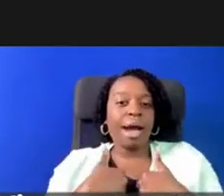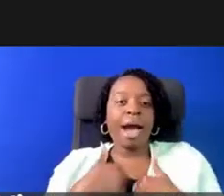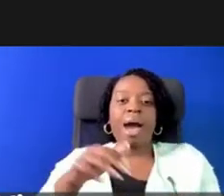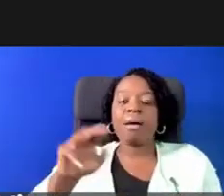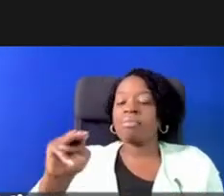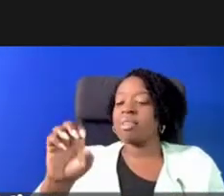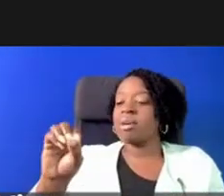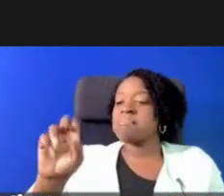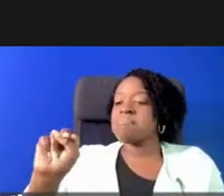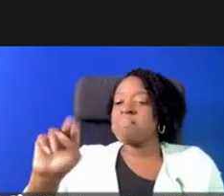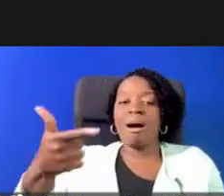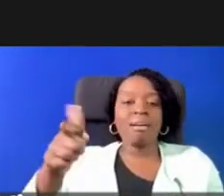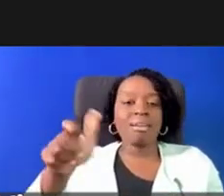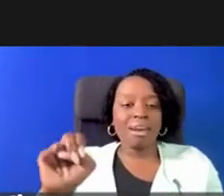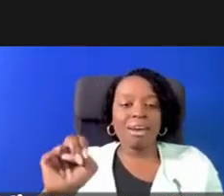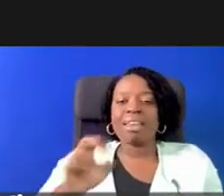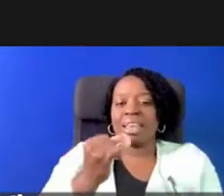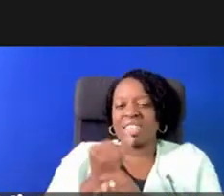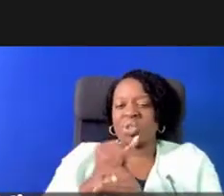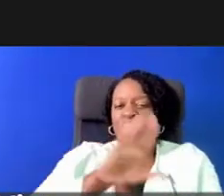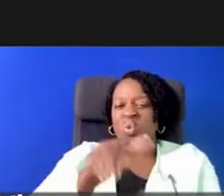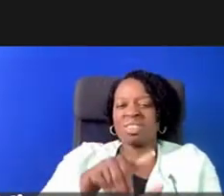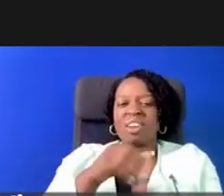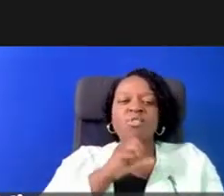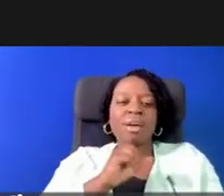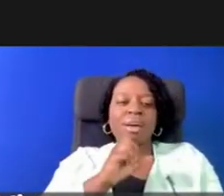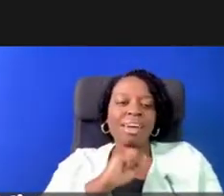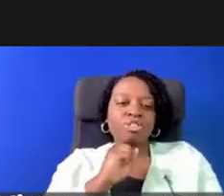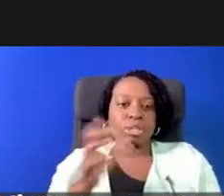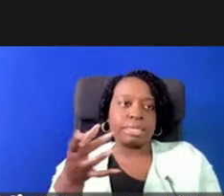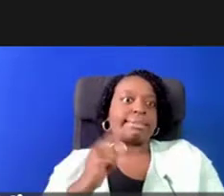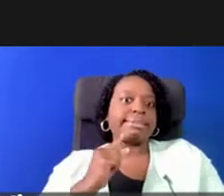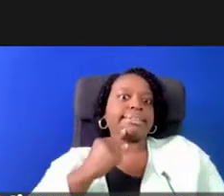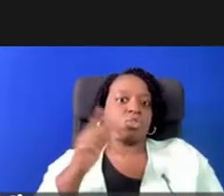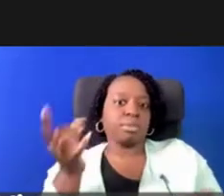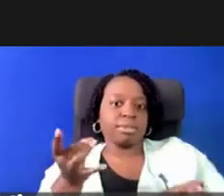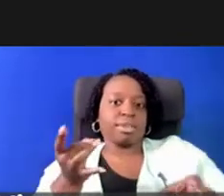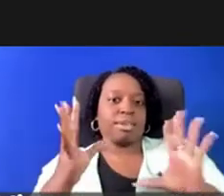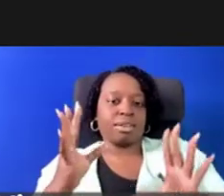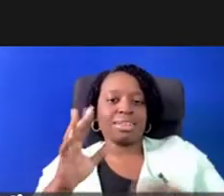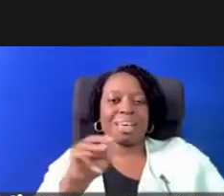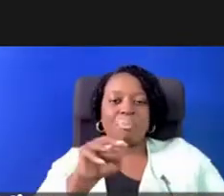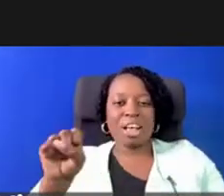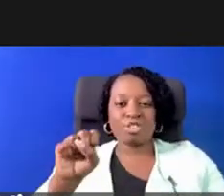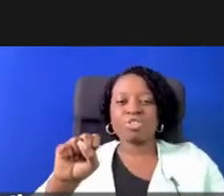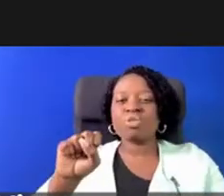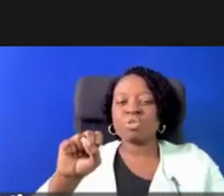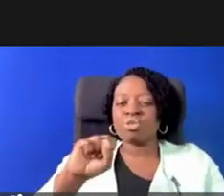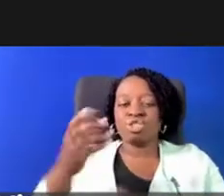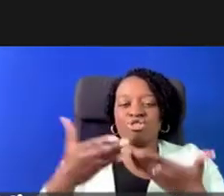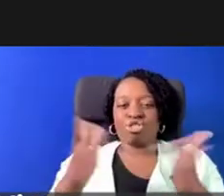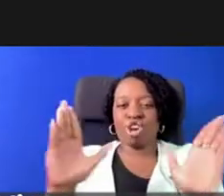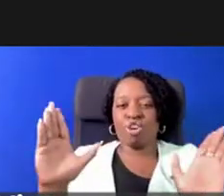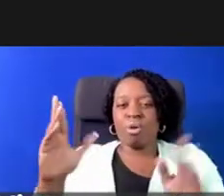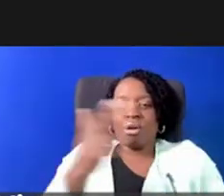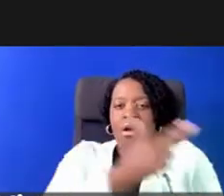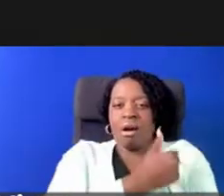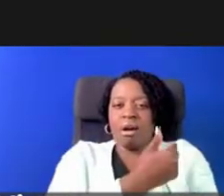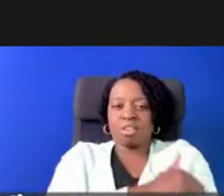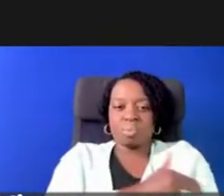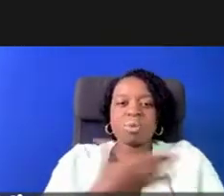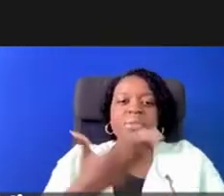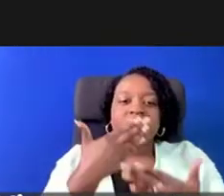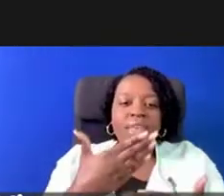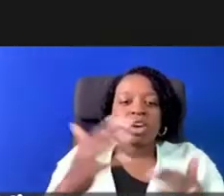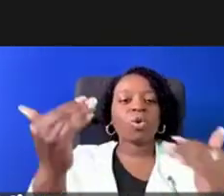Massachusetts General Hospital. Christine, so great to have you. And then we also have joining us Dr. Karen Steinhauser, Professor in